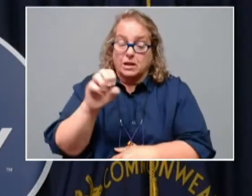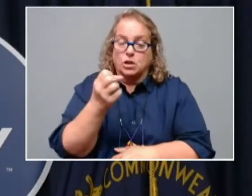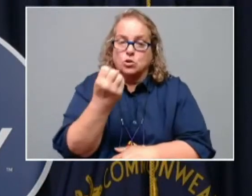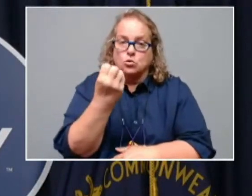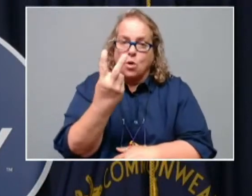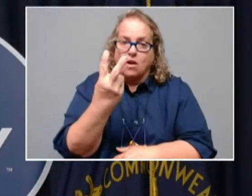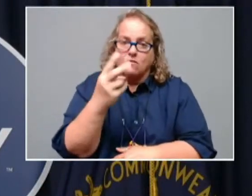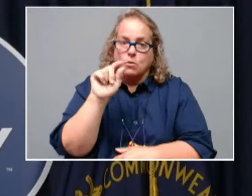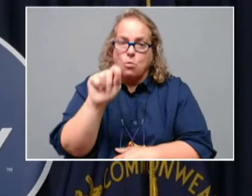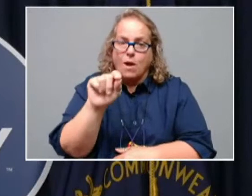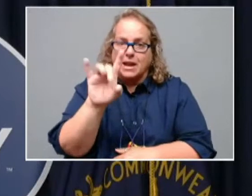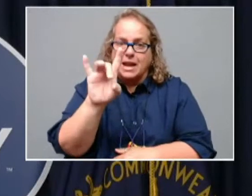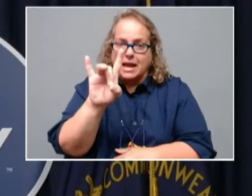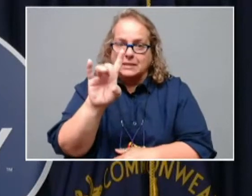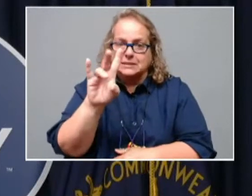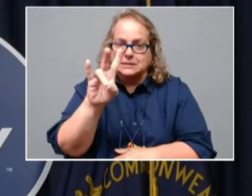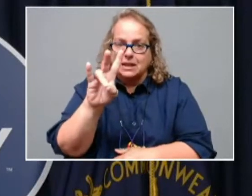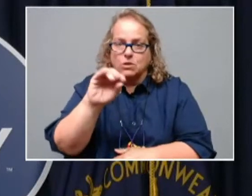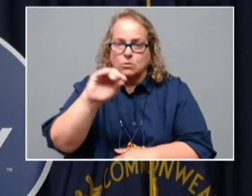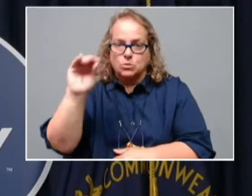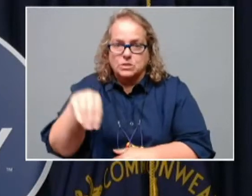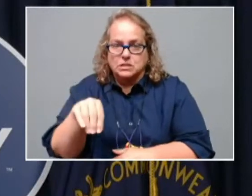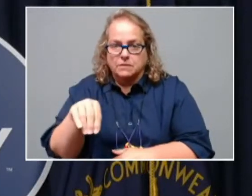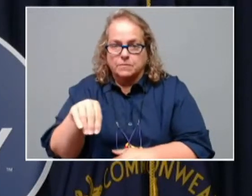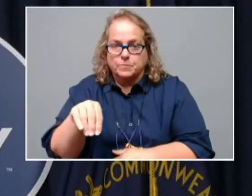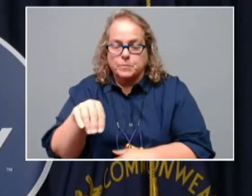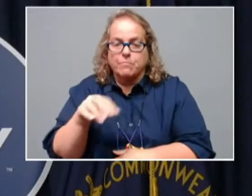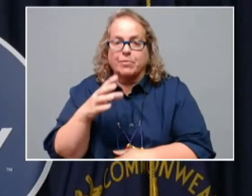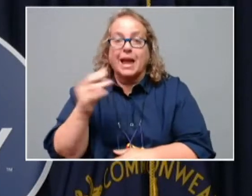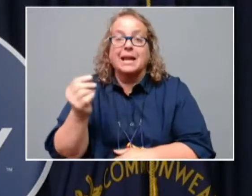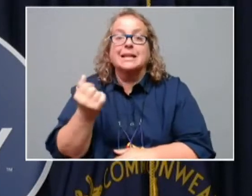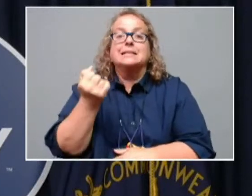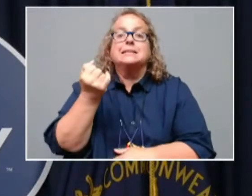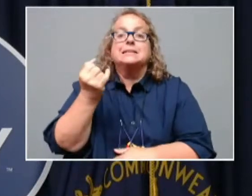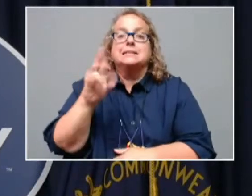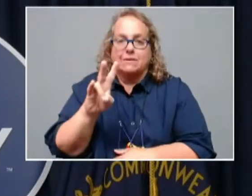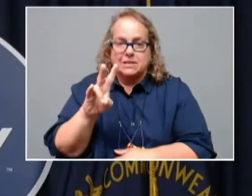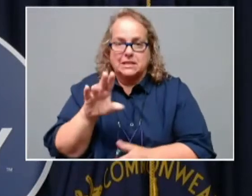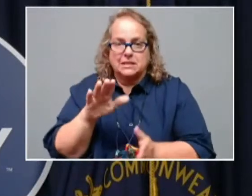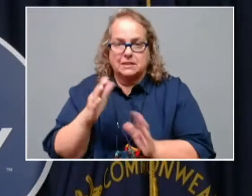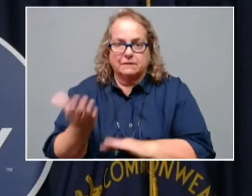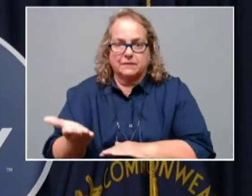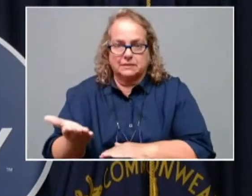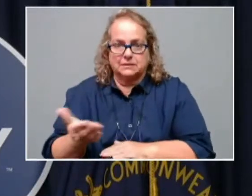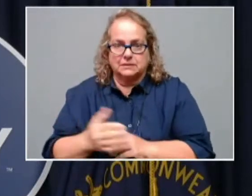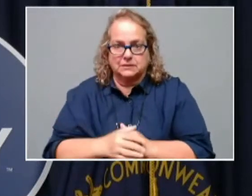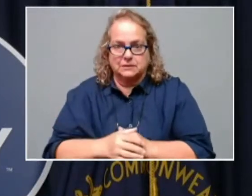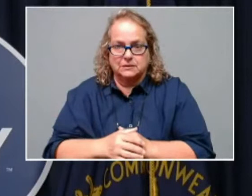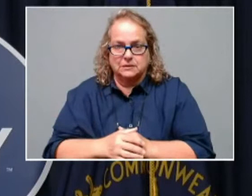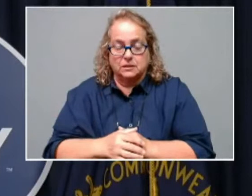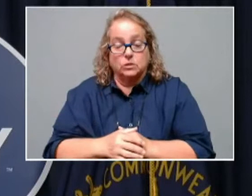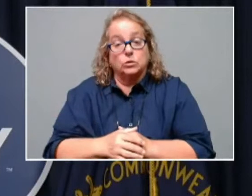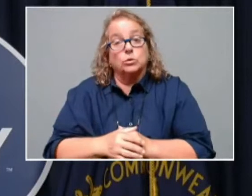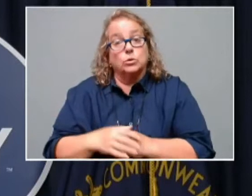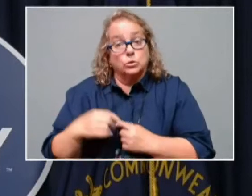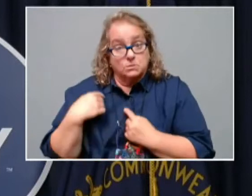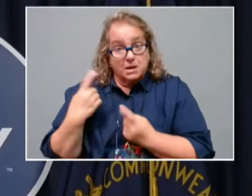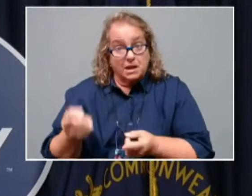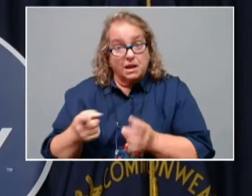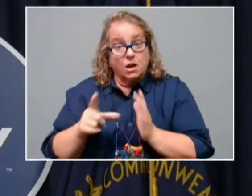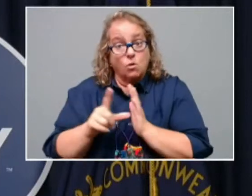12.87% today, and 17 deaths. It's been a while in a single day since we have seen